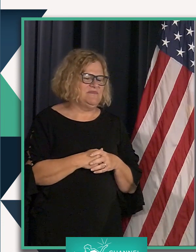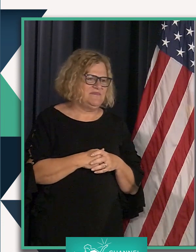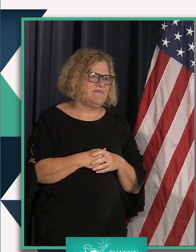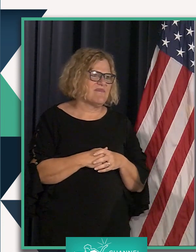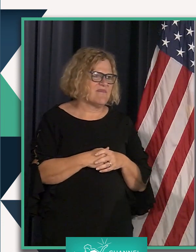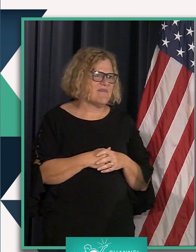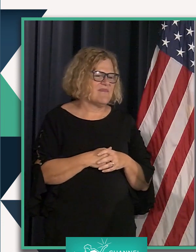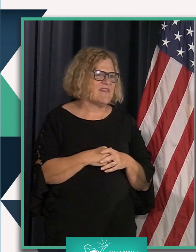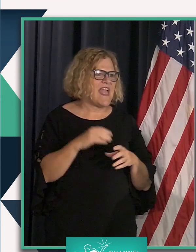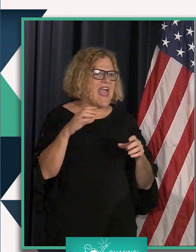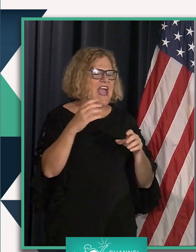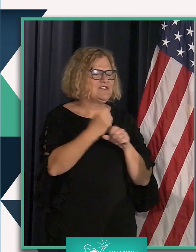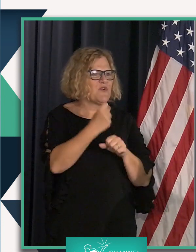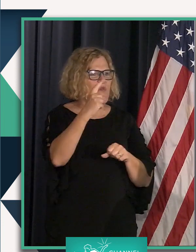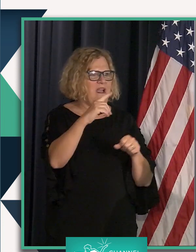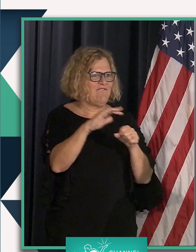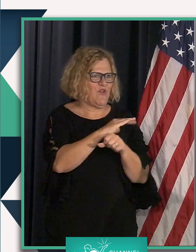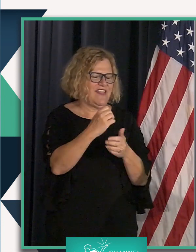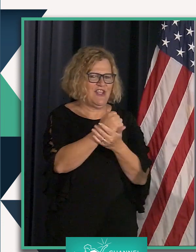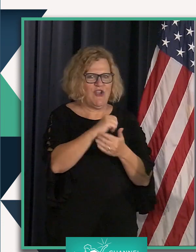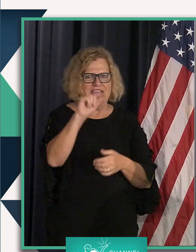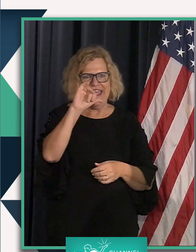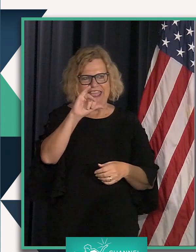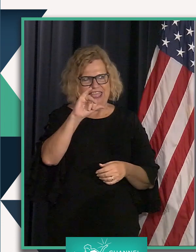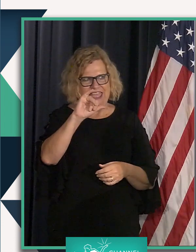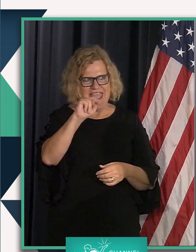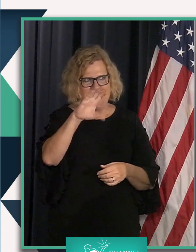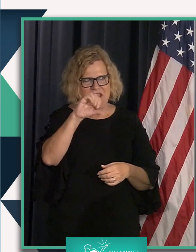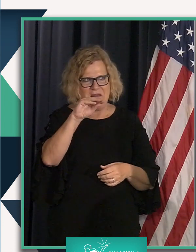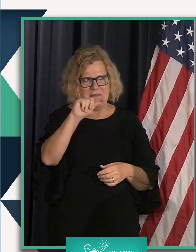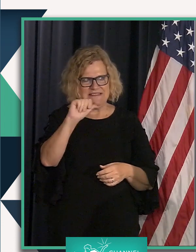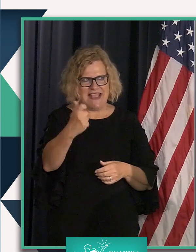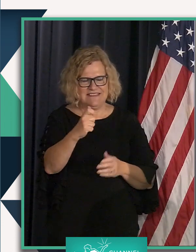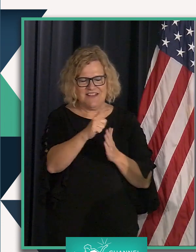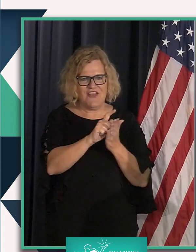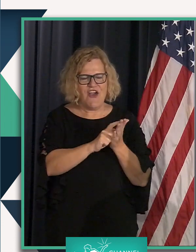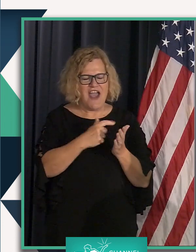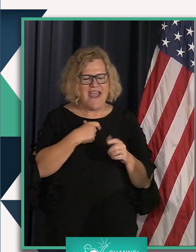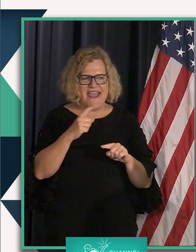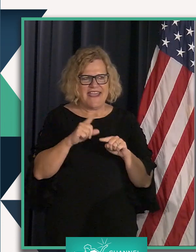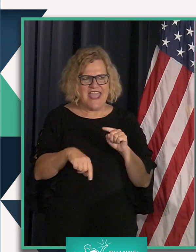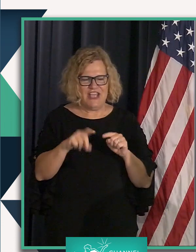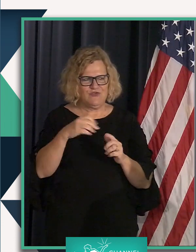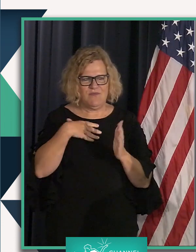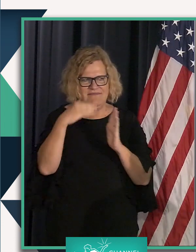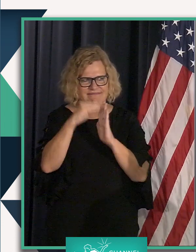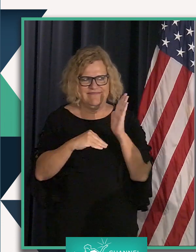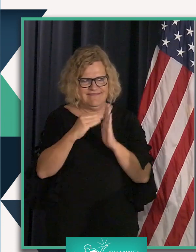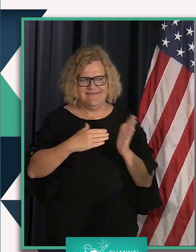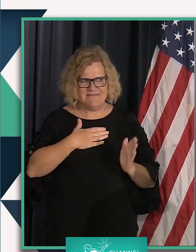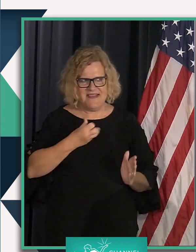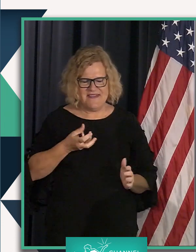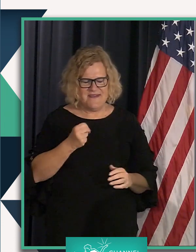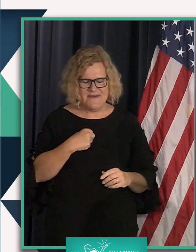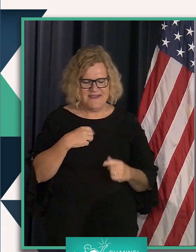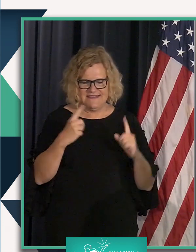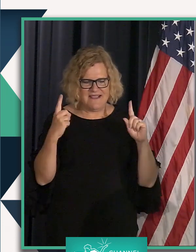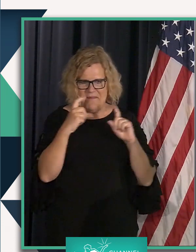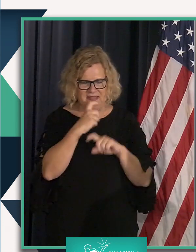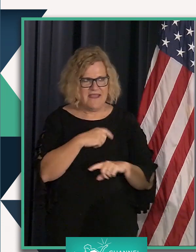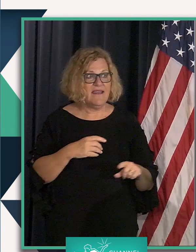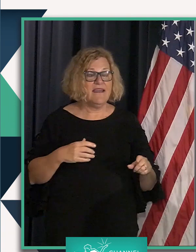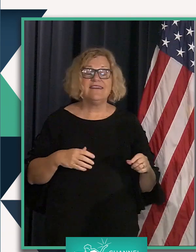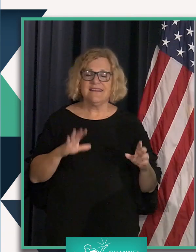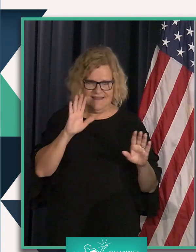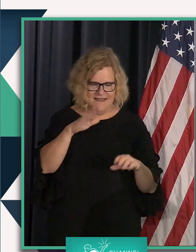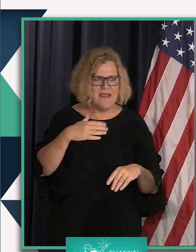I took a full year of income tax law in law school, and I can't do my own returns. That's how complicated this has got. So, My name